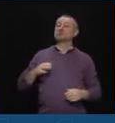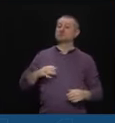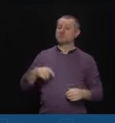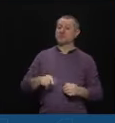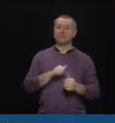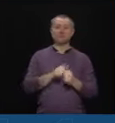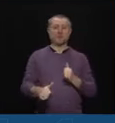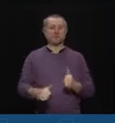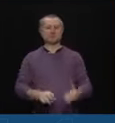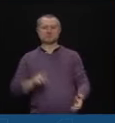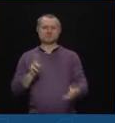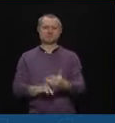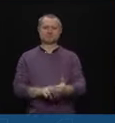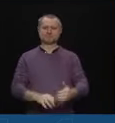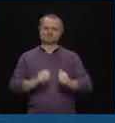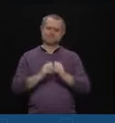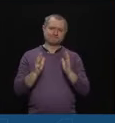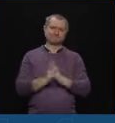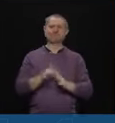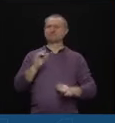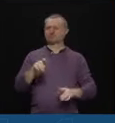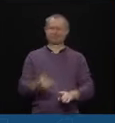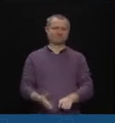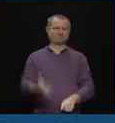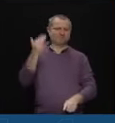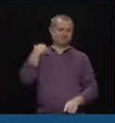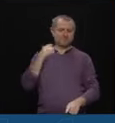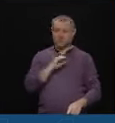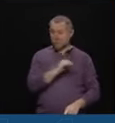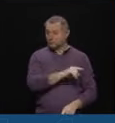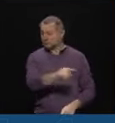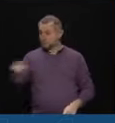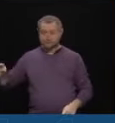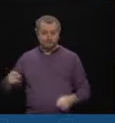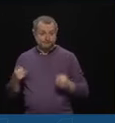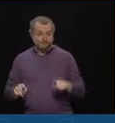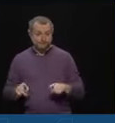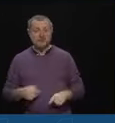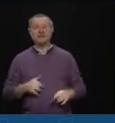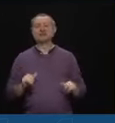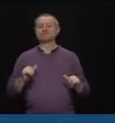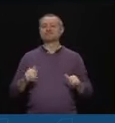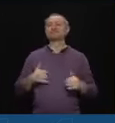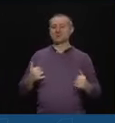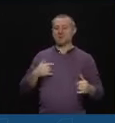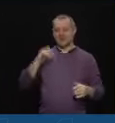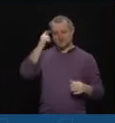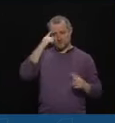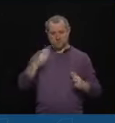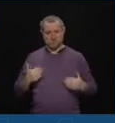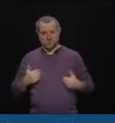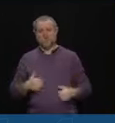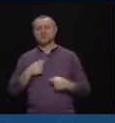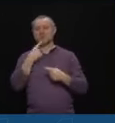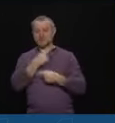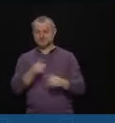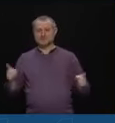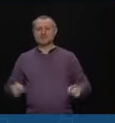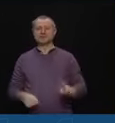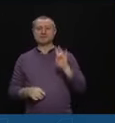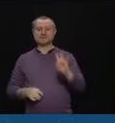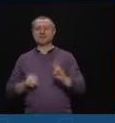So I, as governor, am announcing 7 of my appointees to the other 8 so we can get this commission